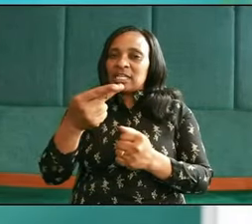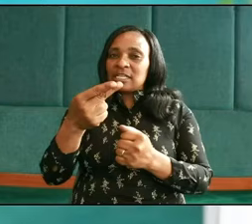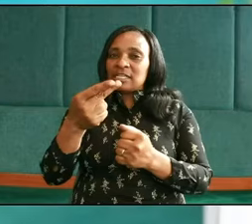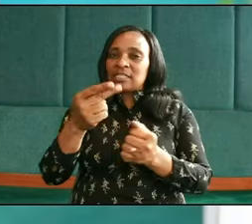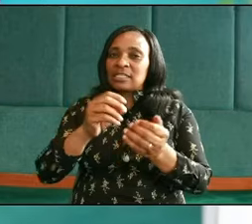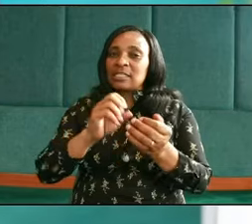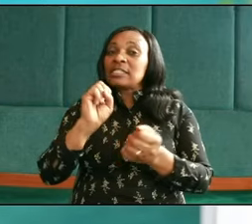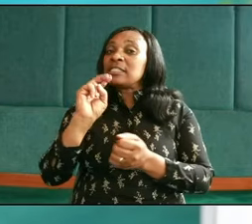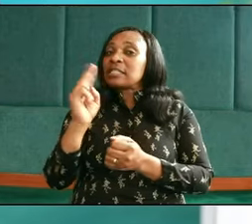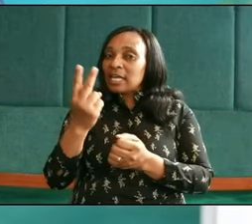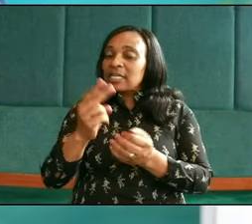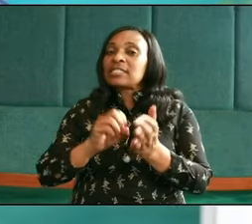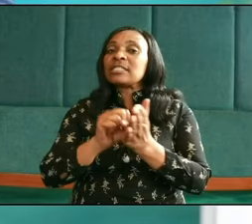Samuel